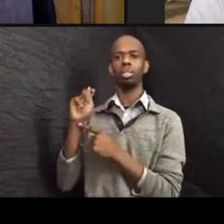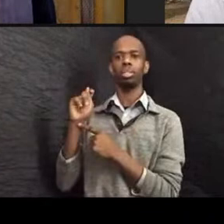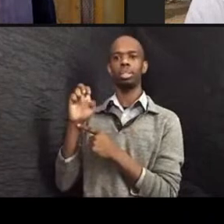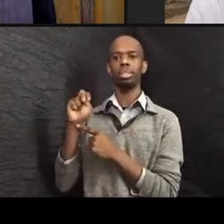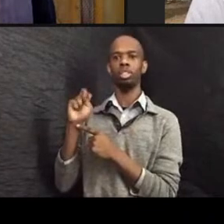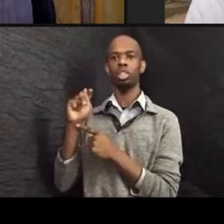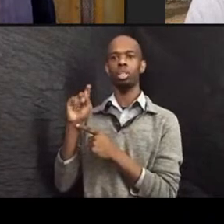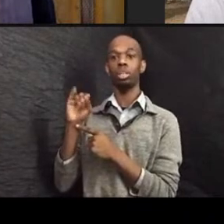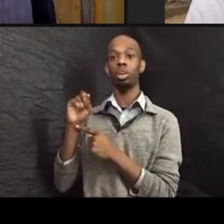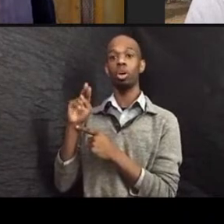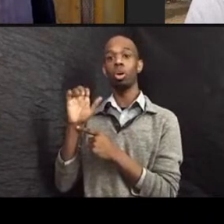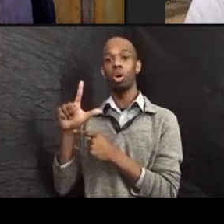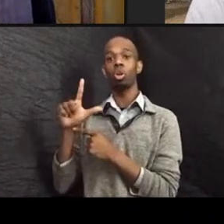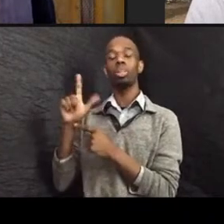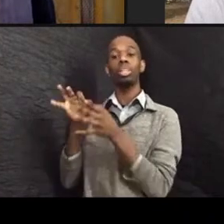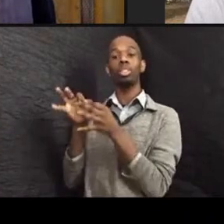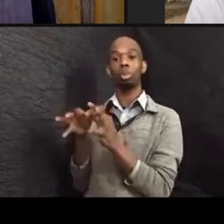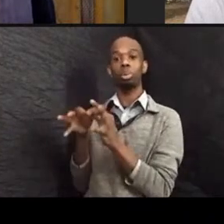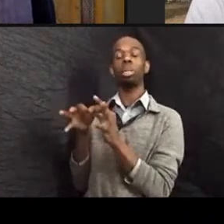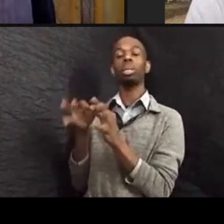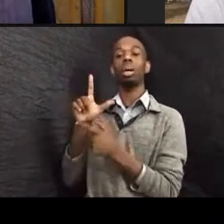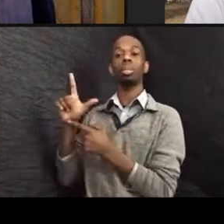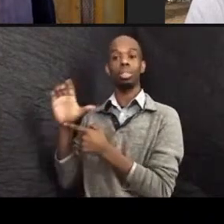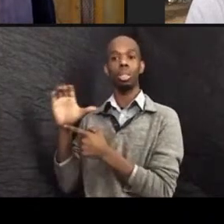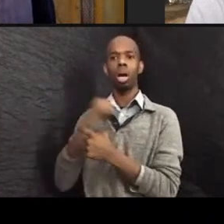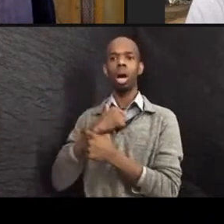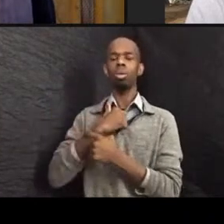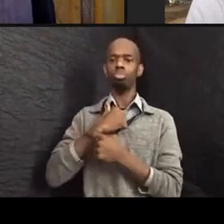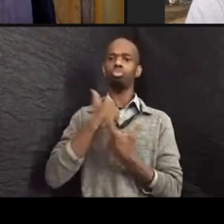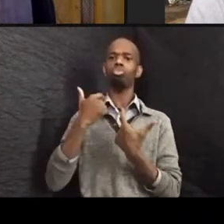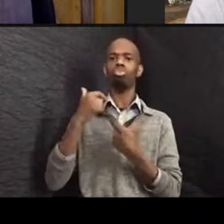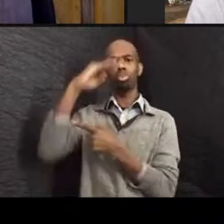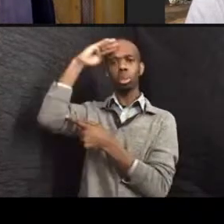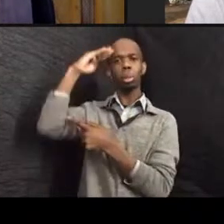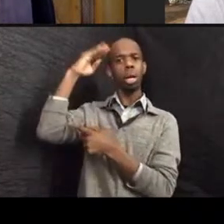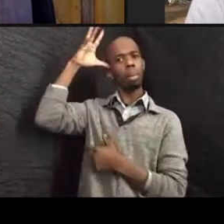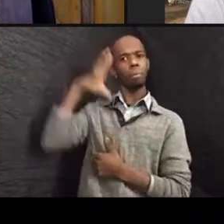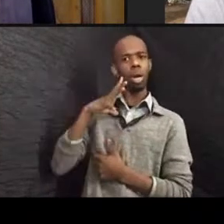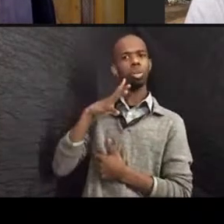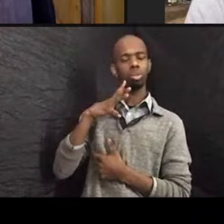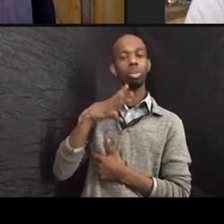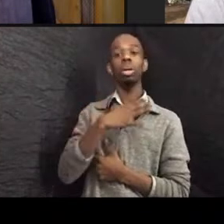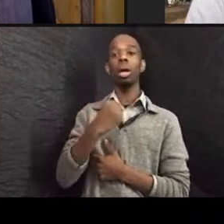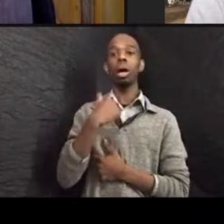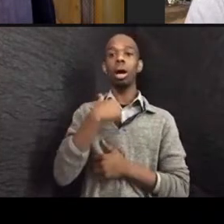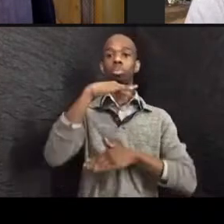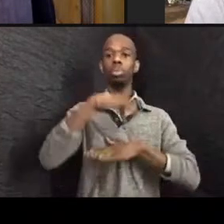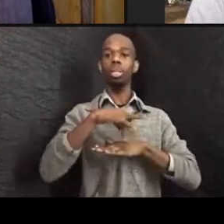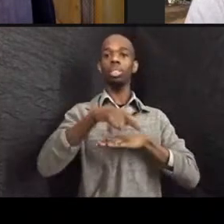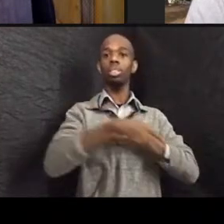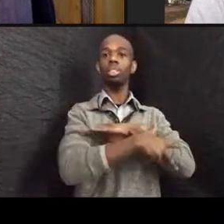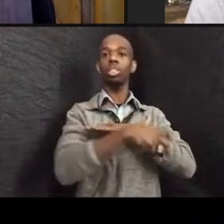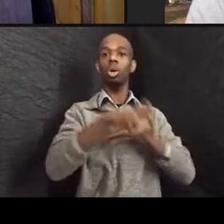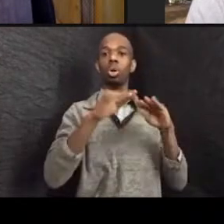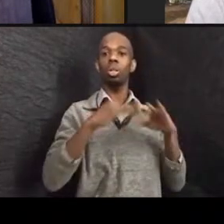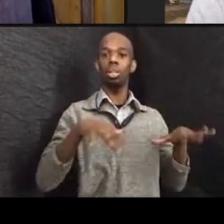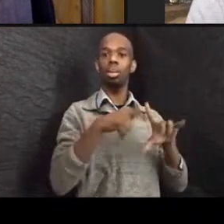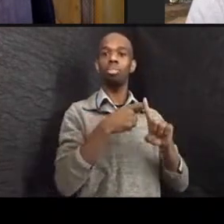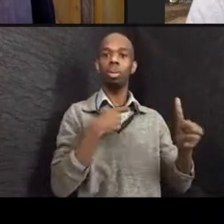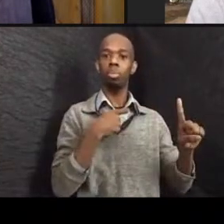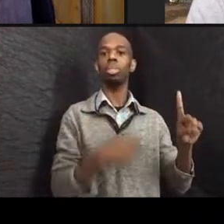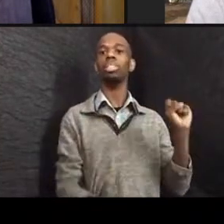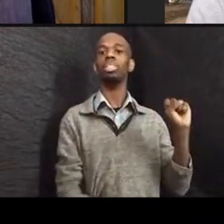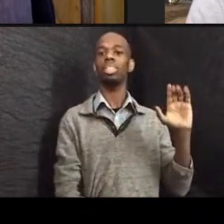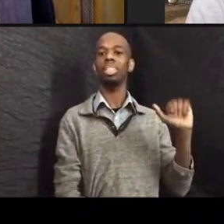Black male, and currently I'm on the stolen land of the Anacostan and Piscataway people, also